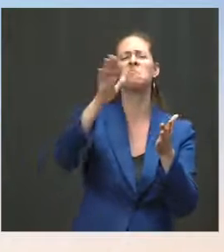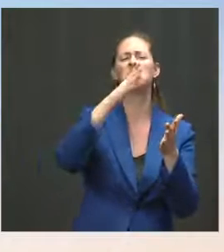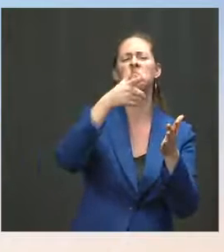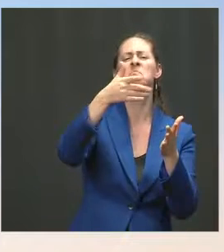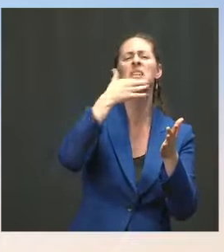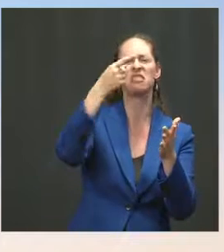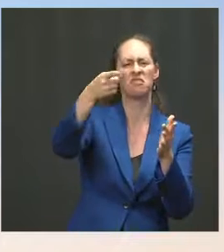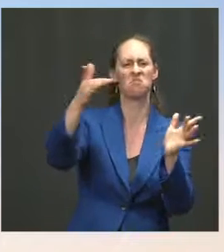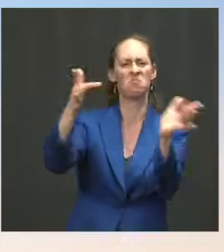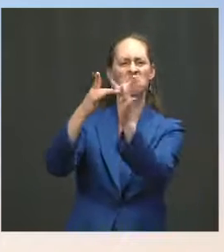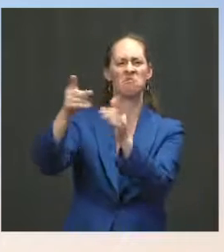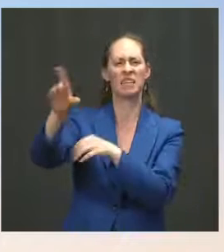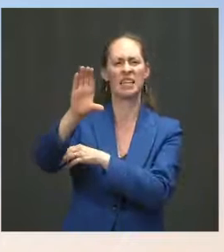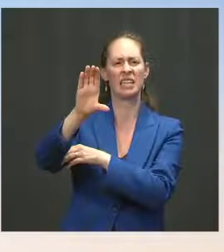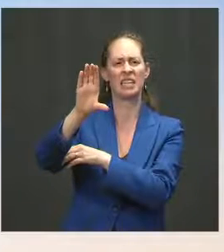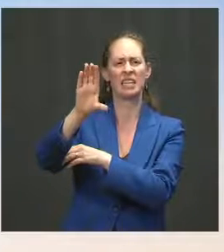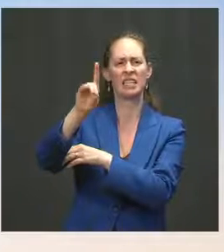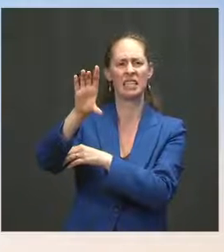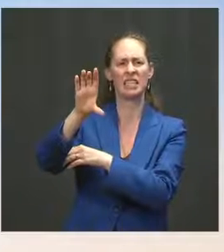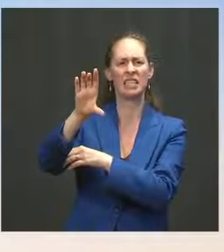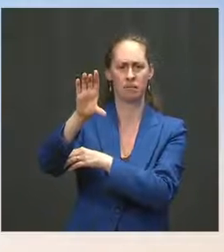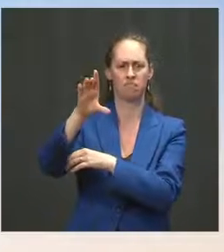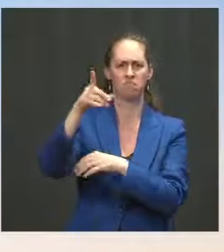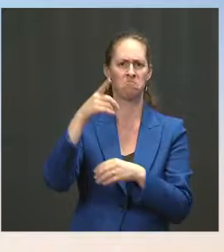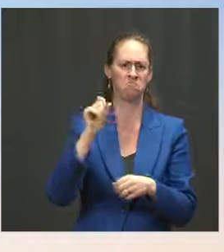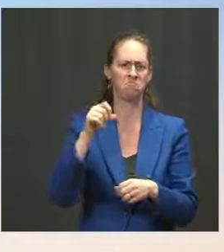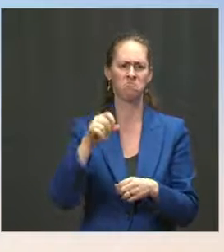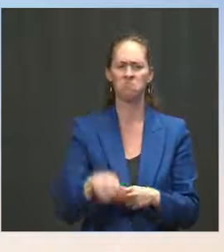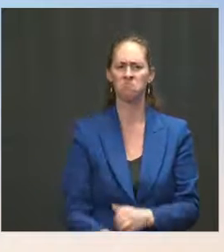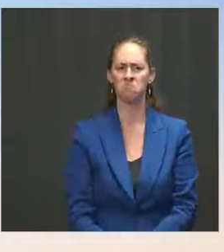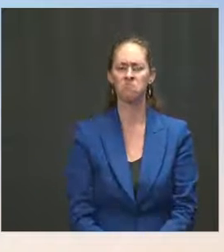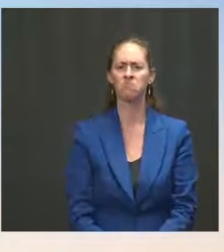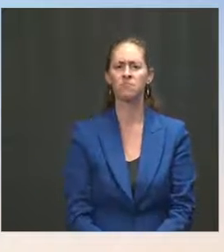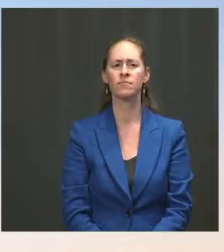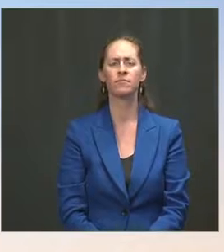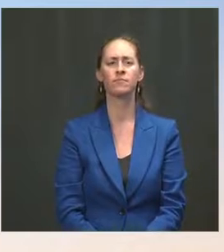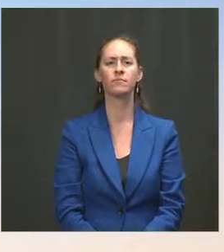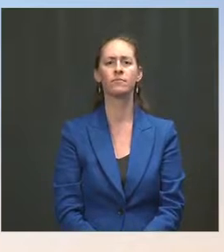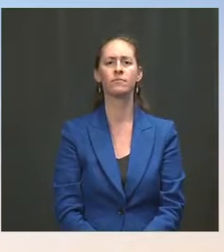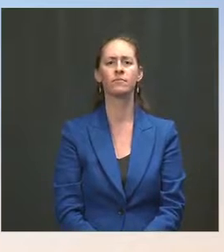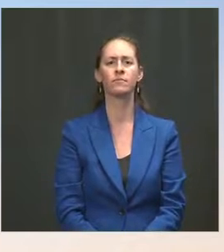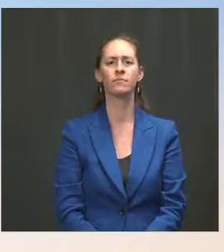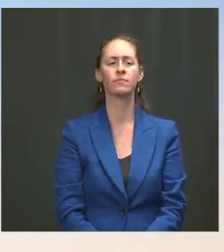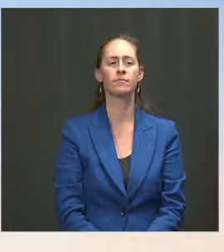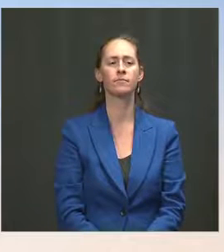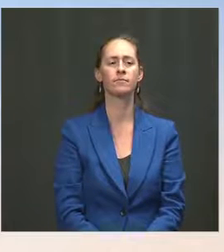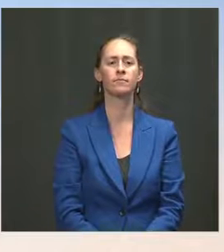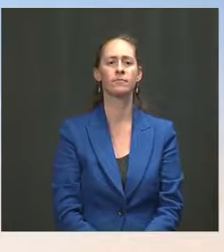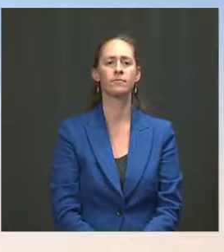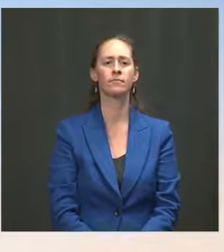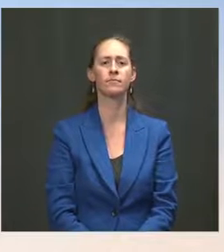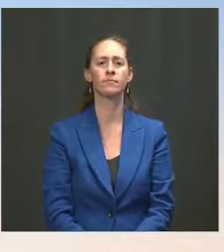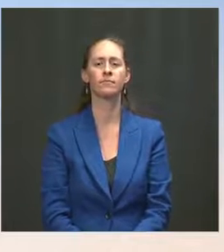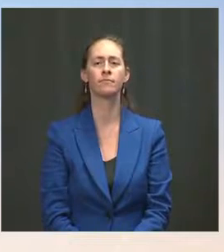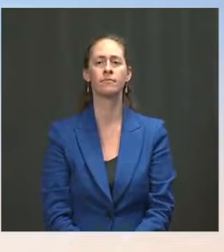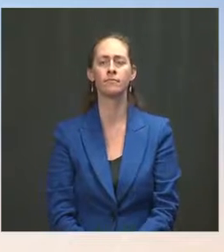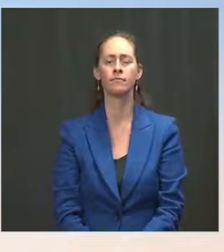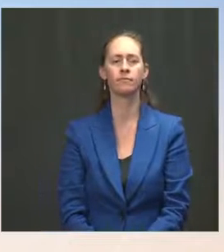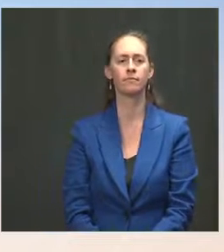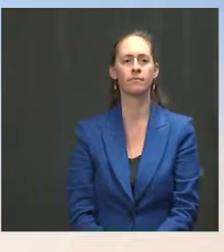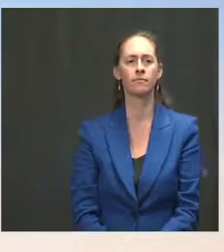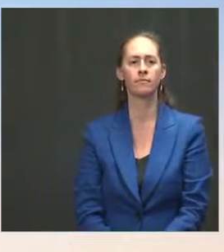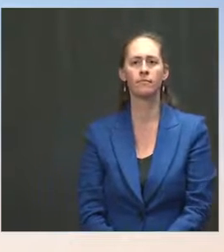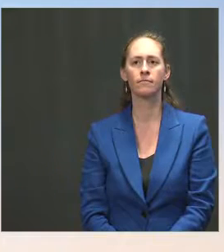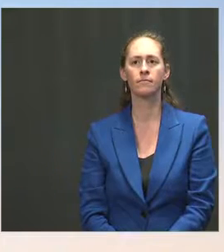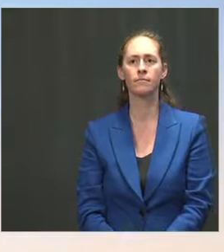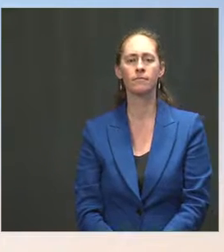Africa. We have seen a number of deadly jihadist attacks in the last days in Mali, in Burkina Faso. You just said